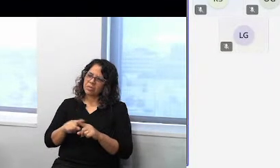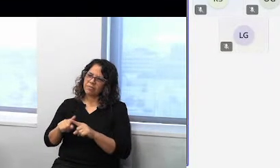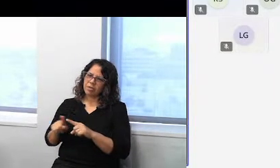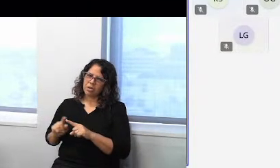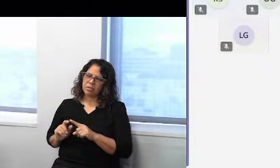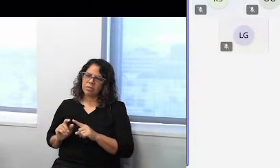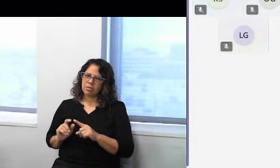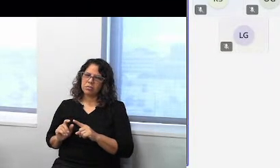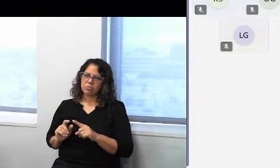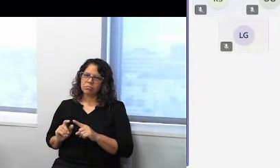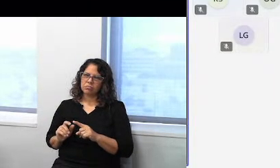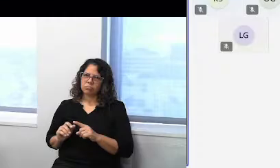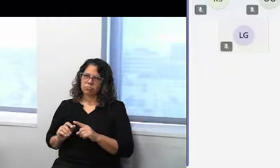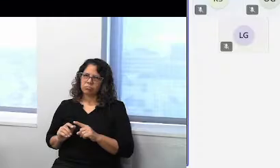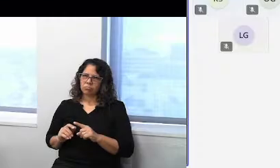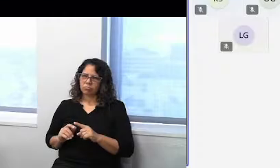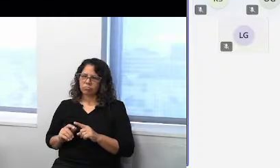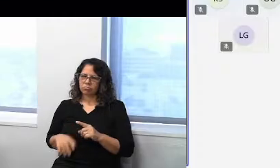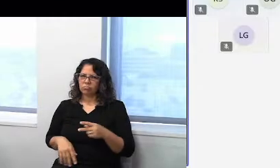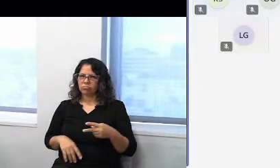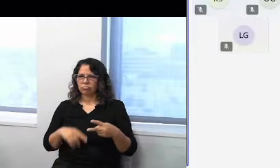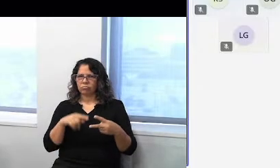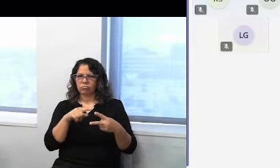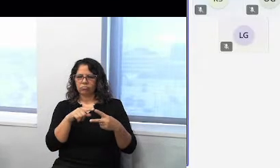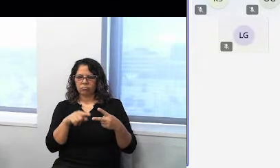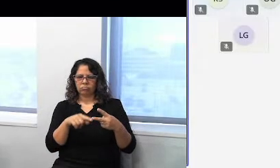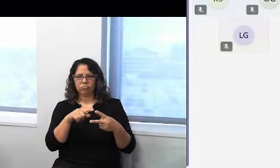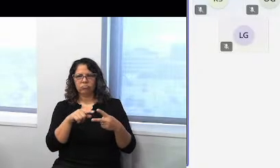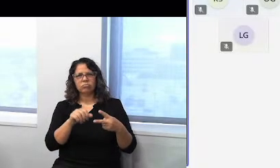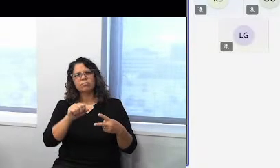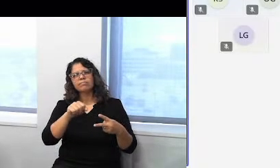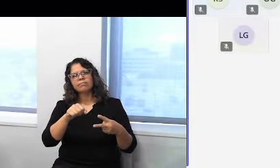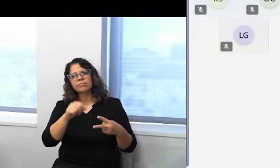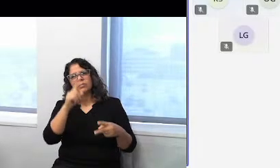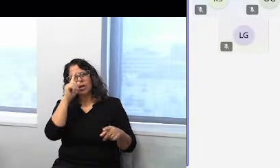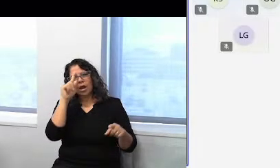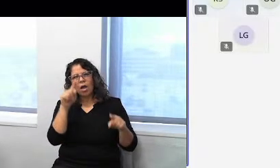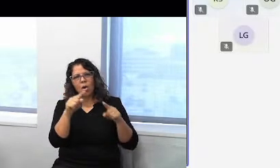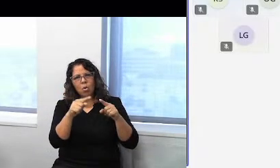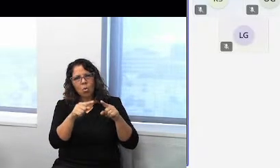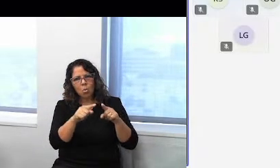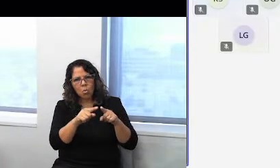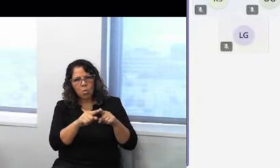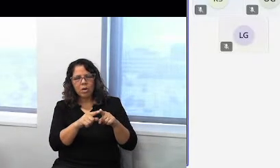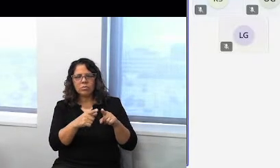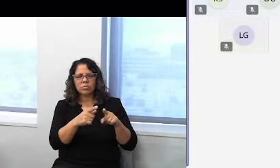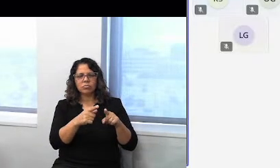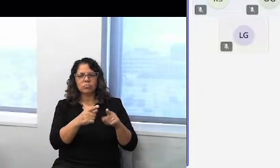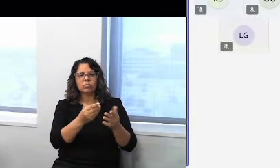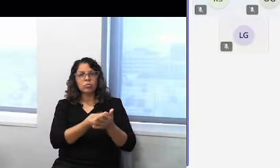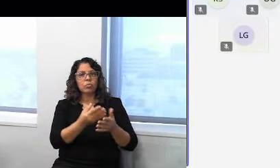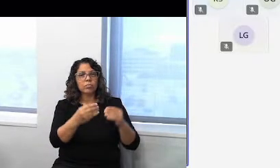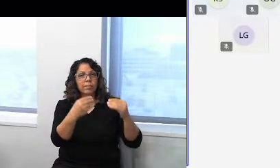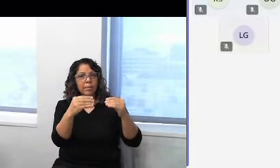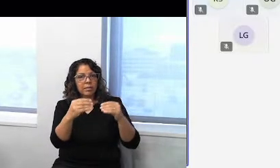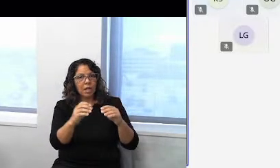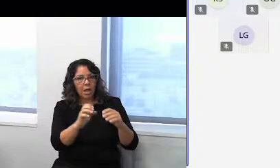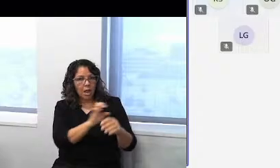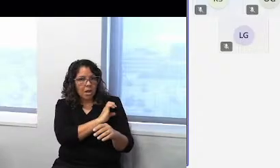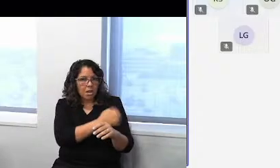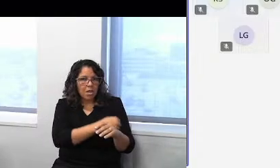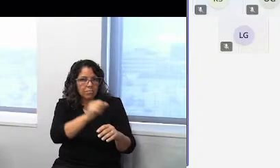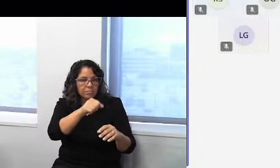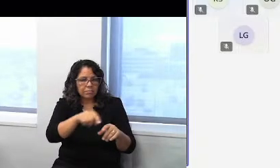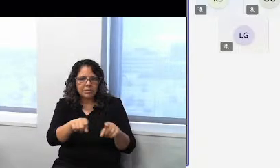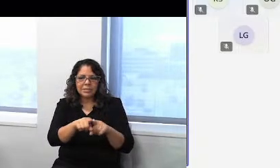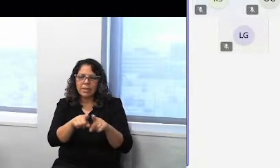So yes, they are power purchase agreement projects interconnecting to the grid. And yes, there are upgrades to the system that some